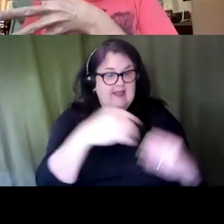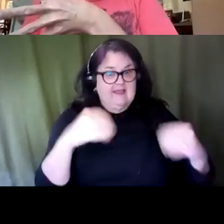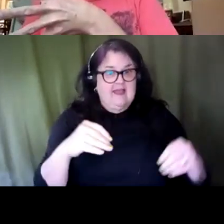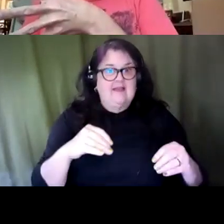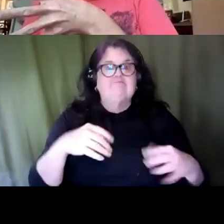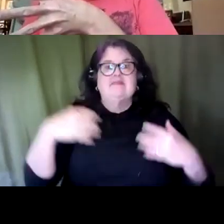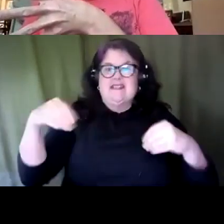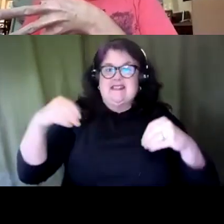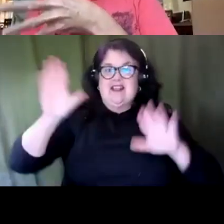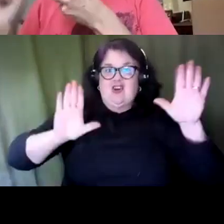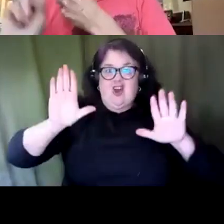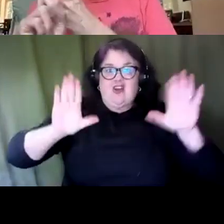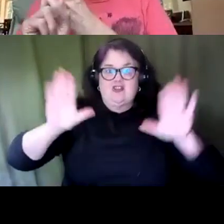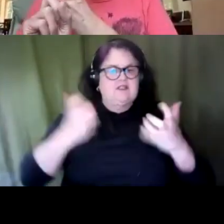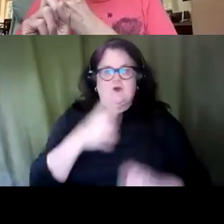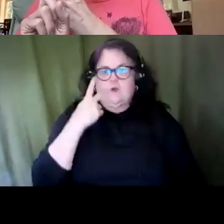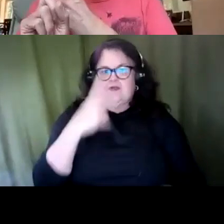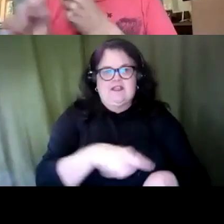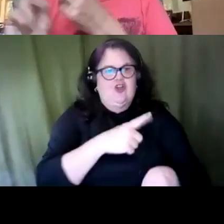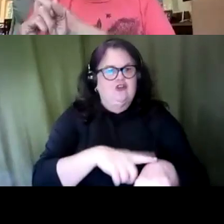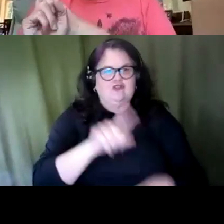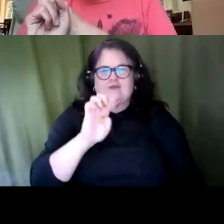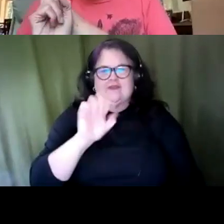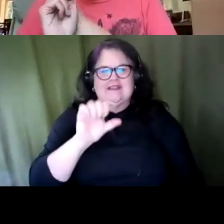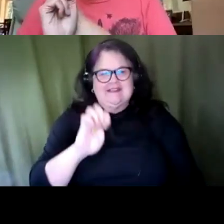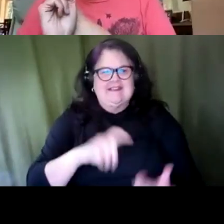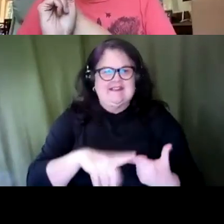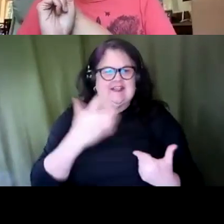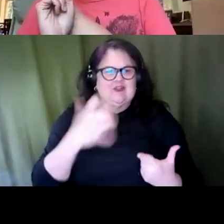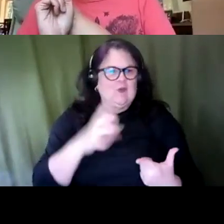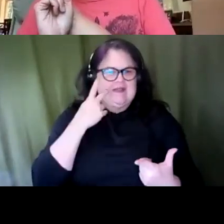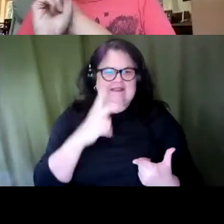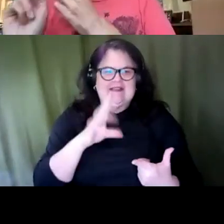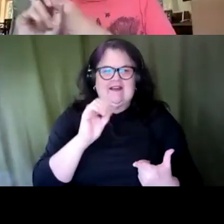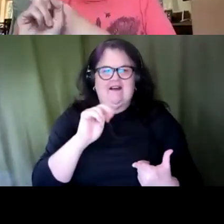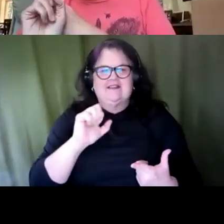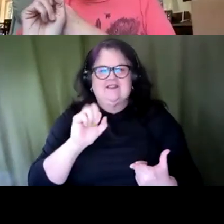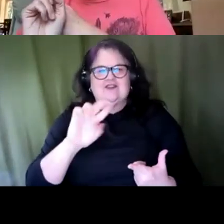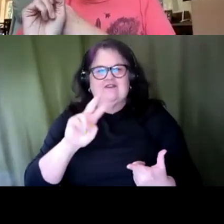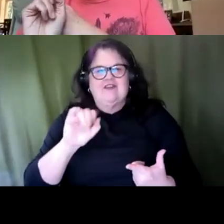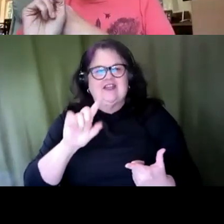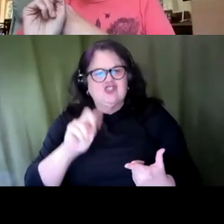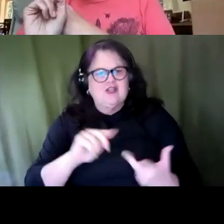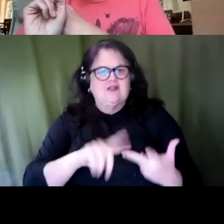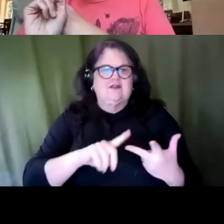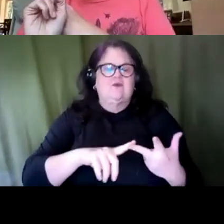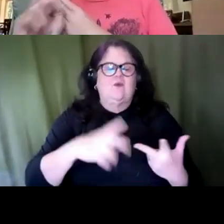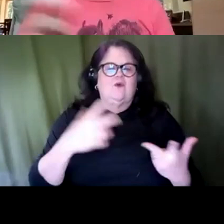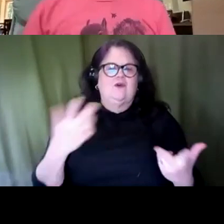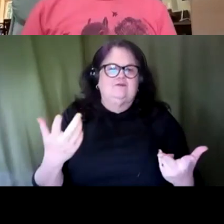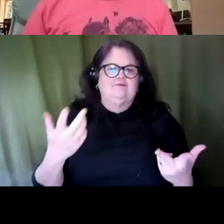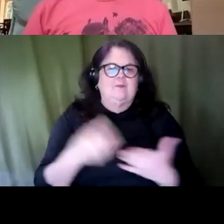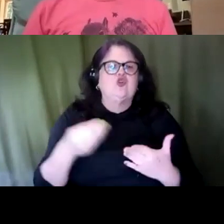auction. And so they don't want to see long-term leases or conservation easements or purchase options. They're not going to like any of